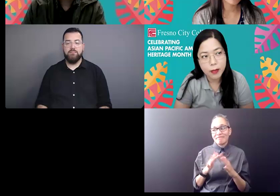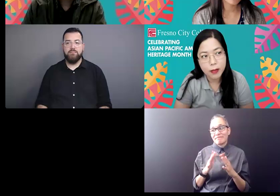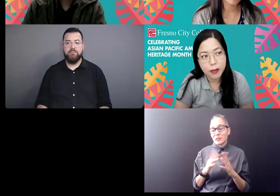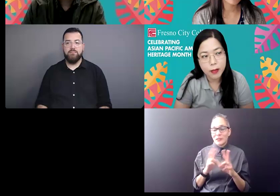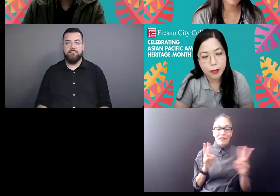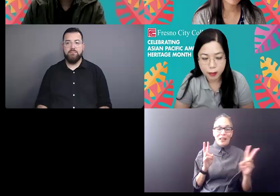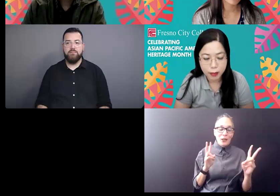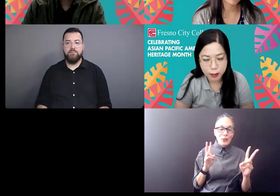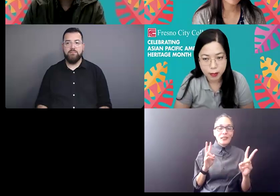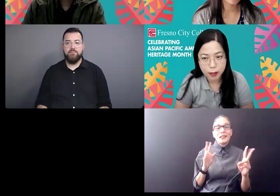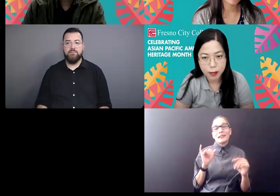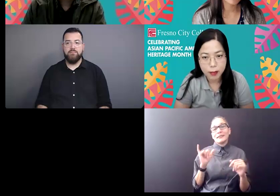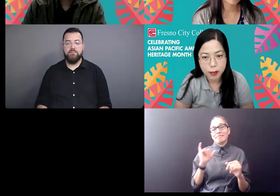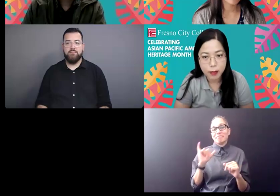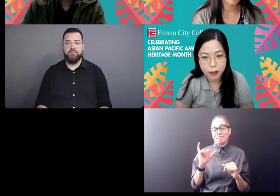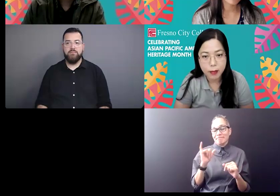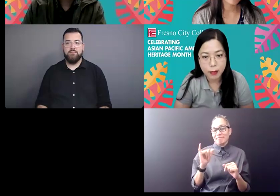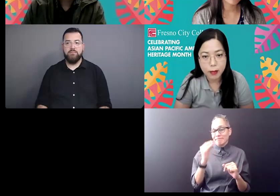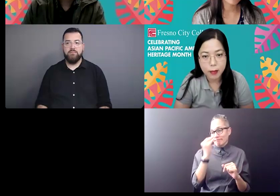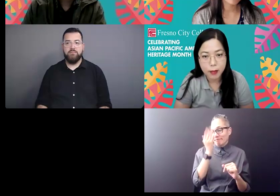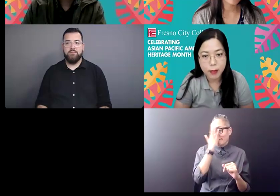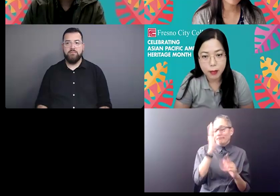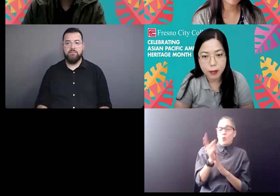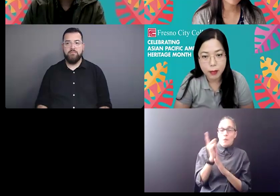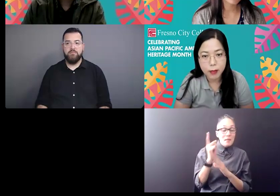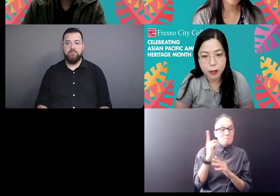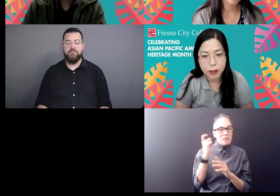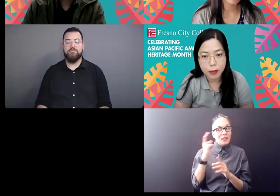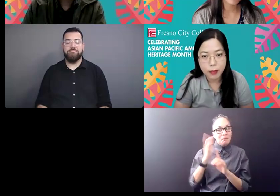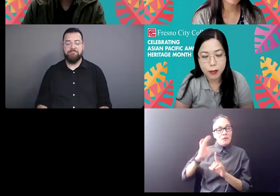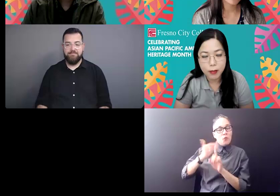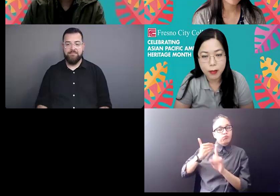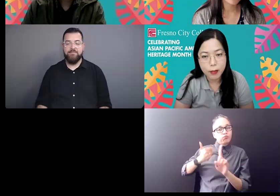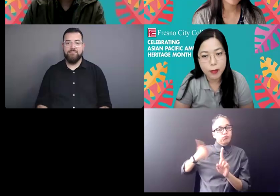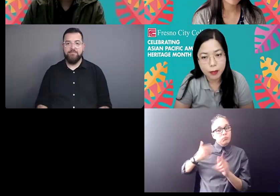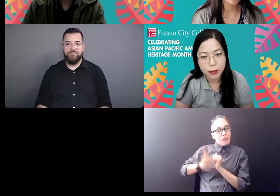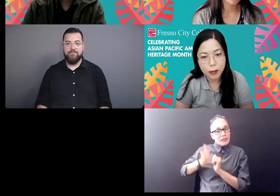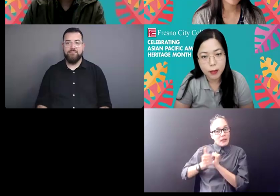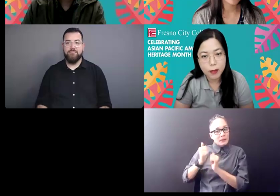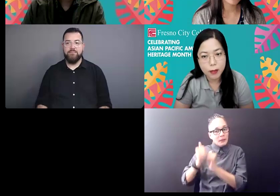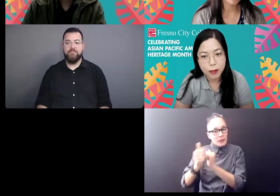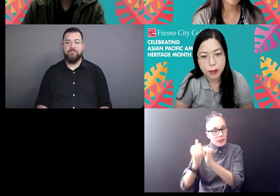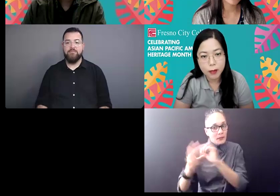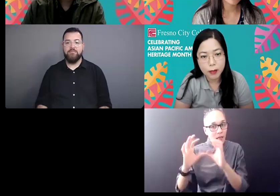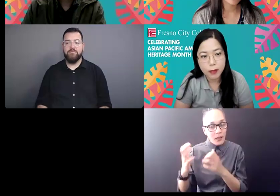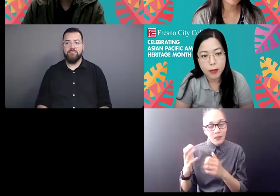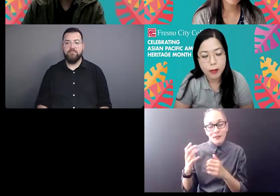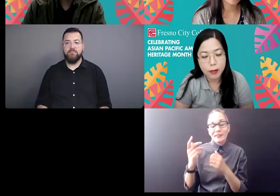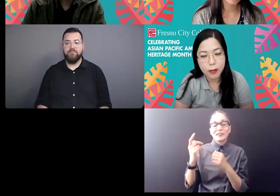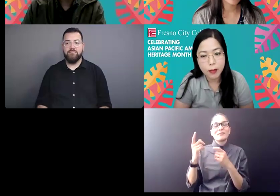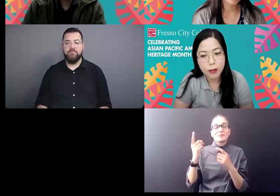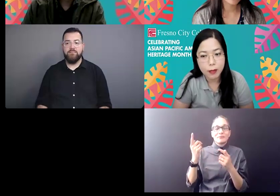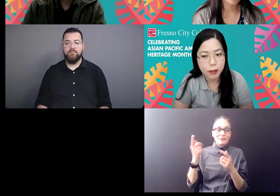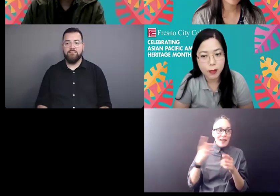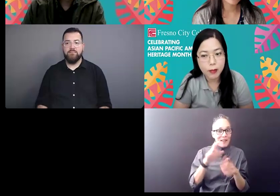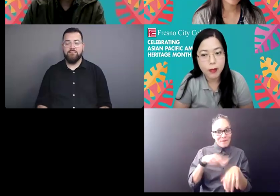eye-opening moment, because up to that point, I had passed every single class, and I held myself and obviously, you know, my parents and,